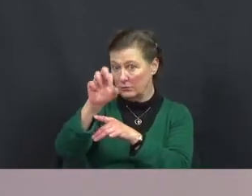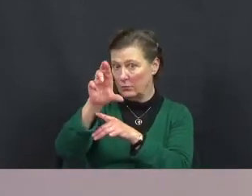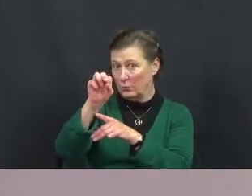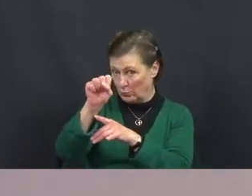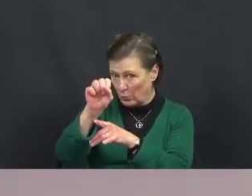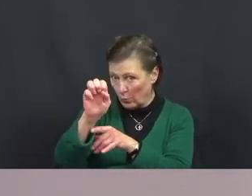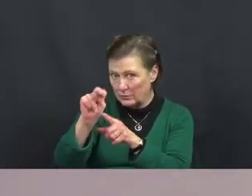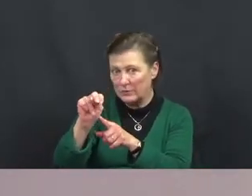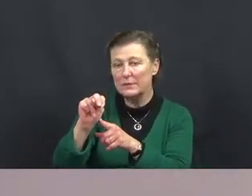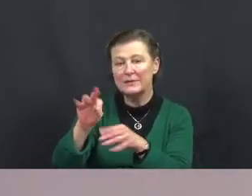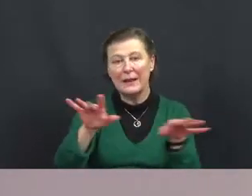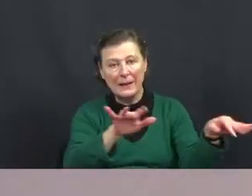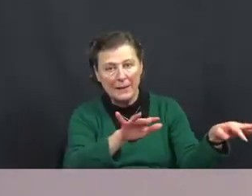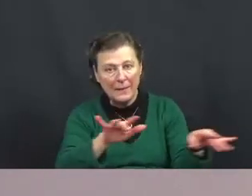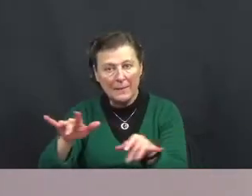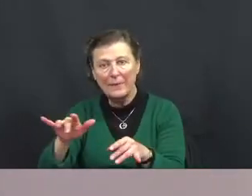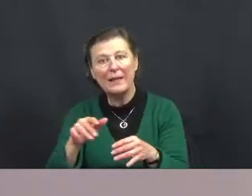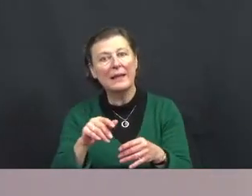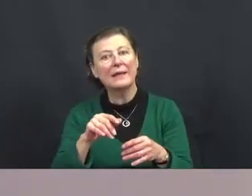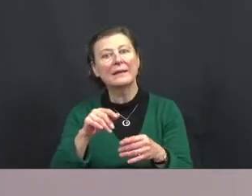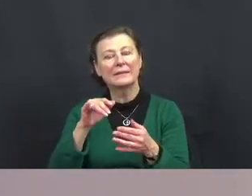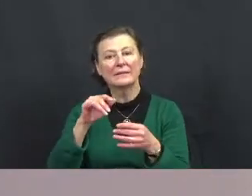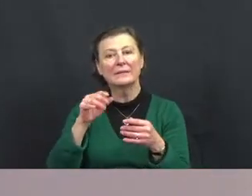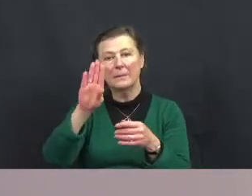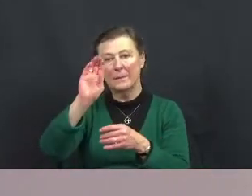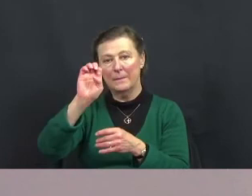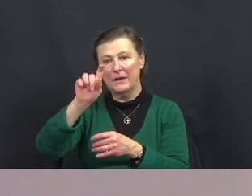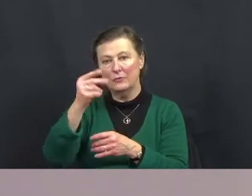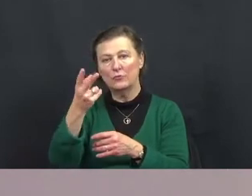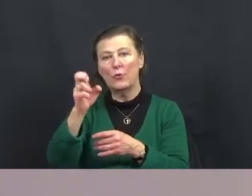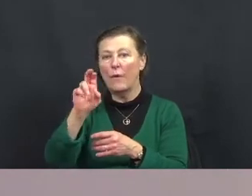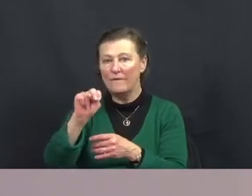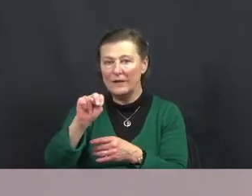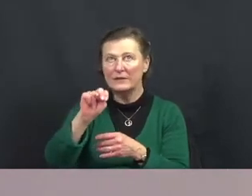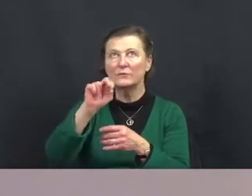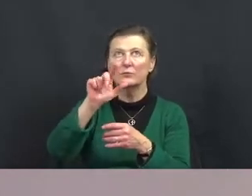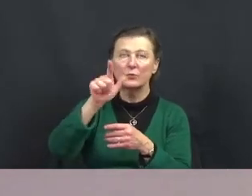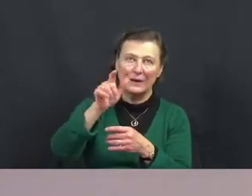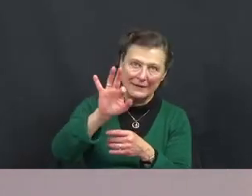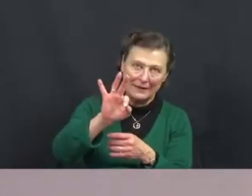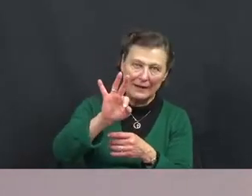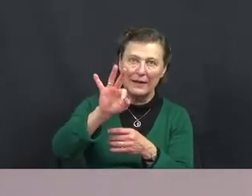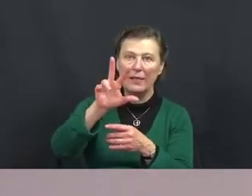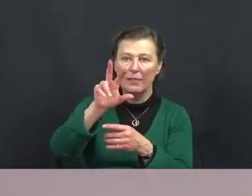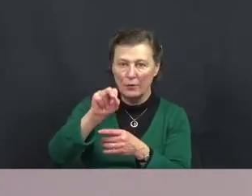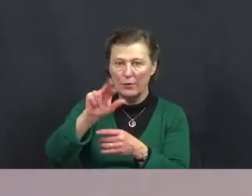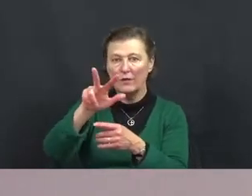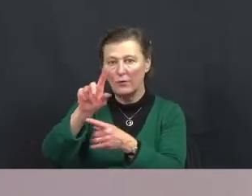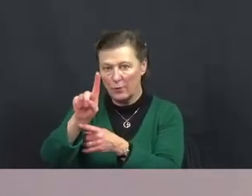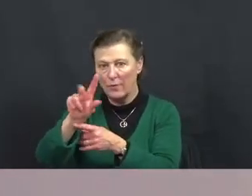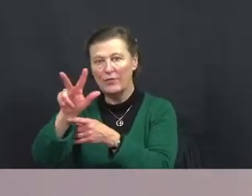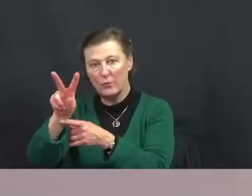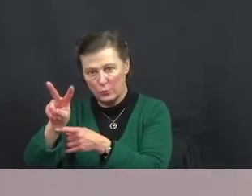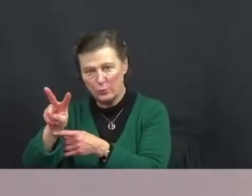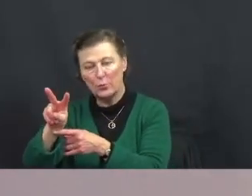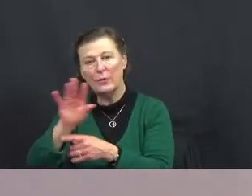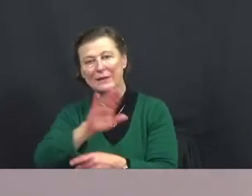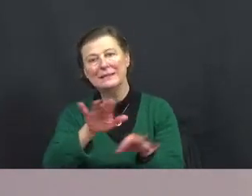master's late piano sonatas. 29, 30, 31, and 32, the late ones. And